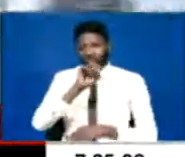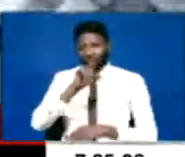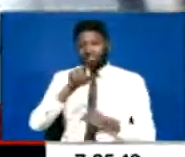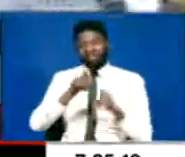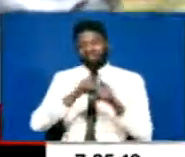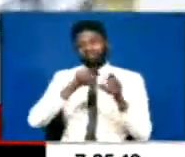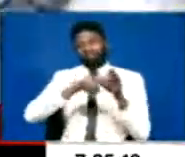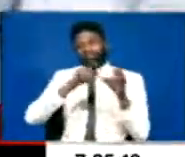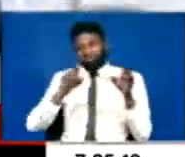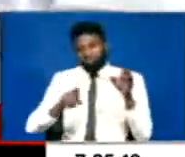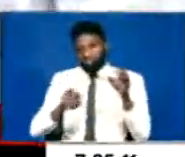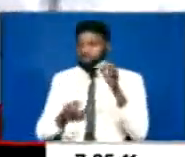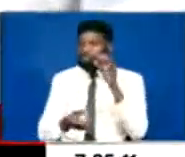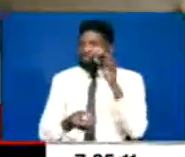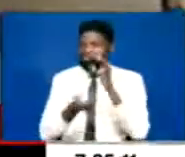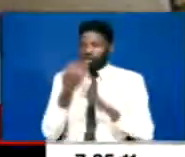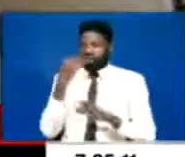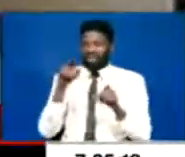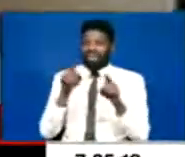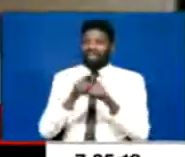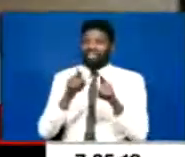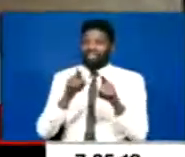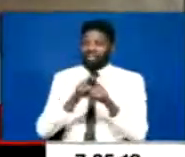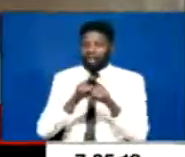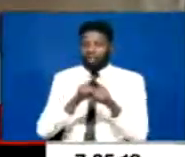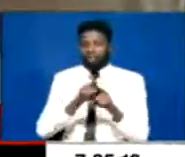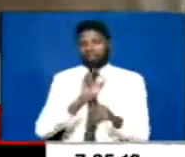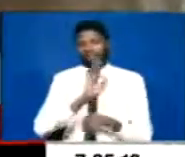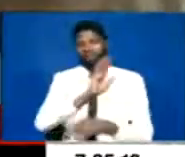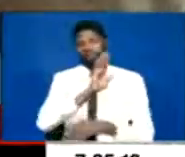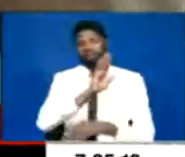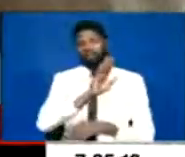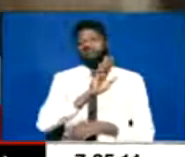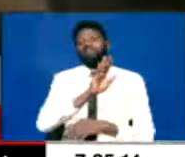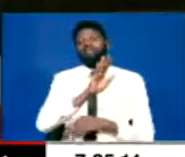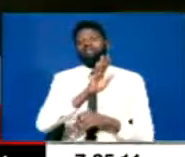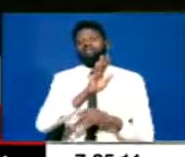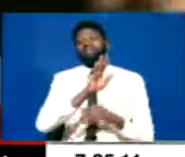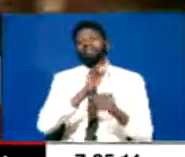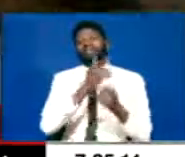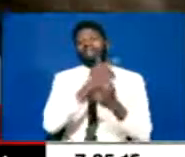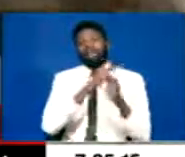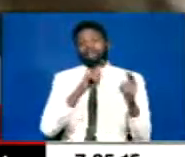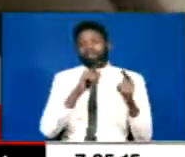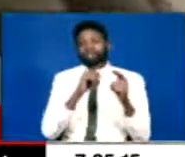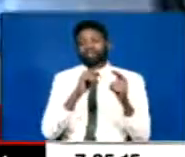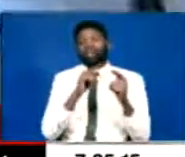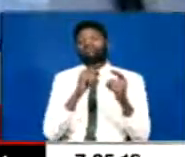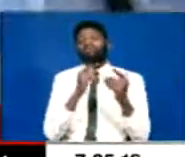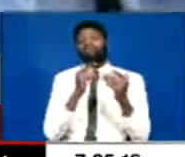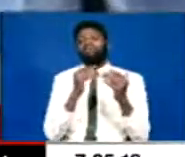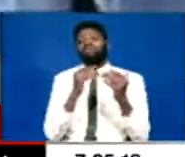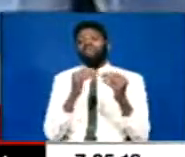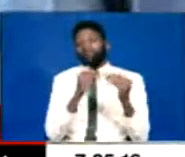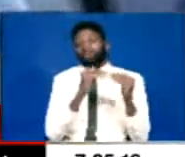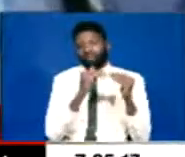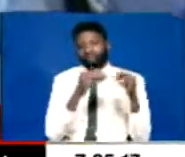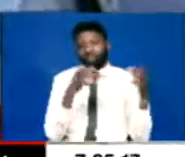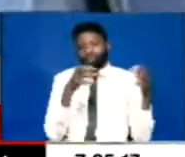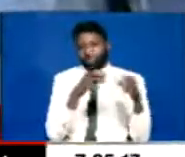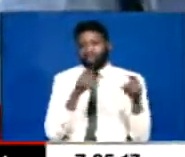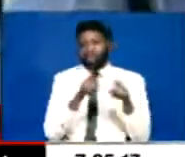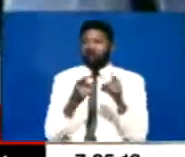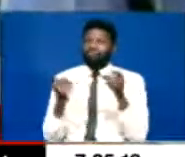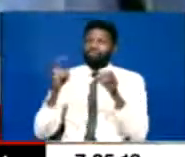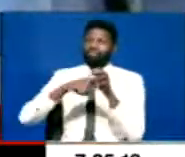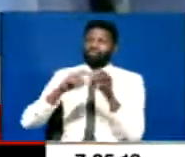Democratic Party, which joined forces with the National Alliance Party of Kenya to form the National Rainbow Coalition, NARC, and